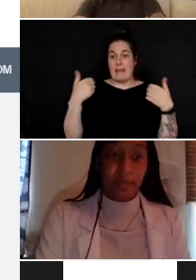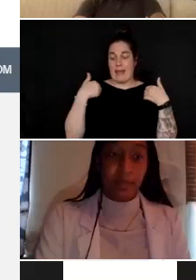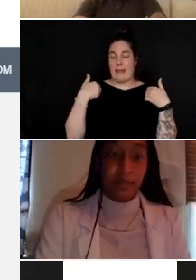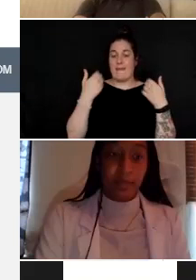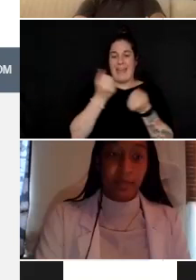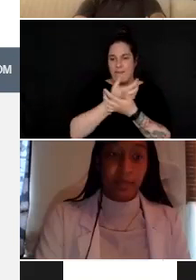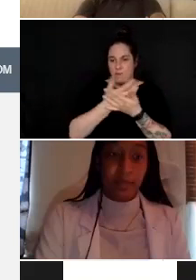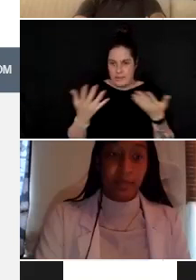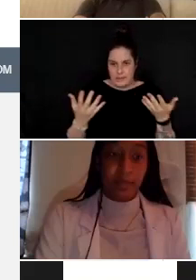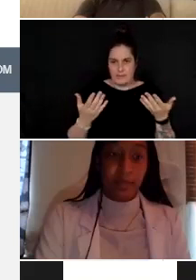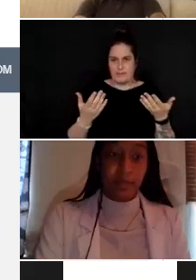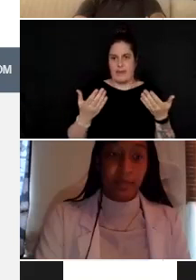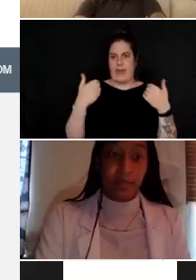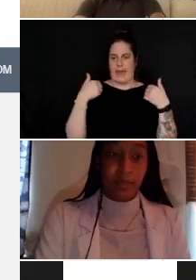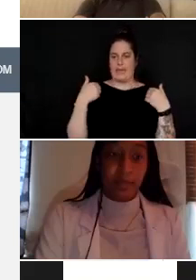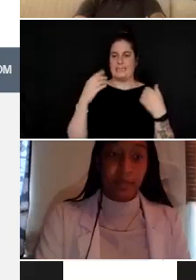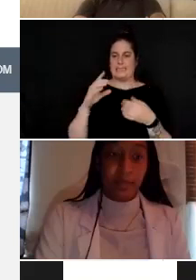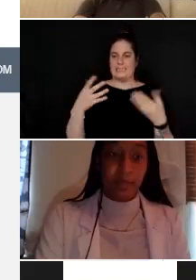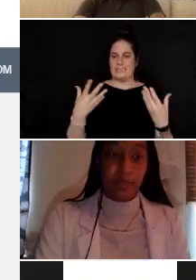every material has a specific heat.